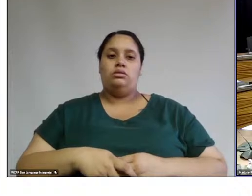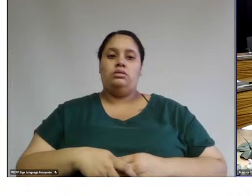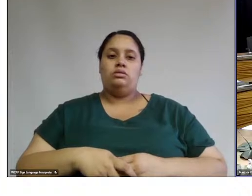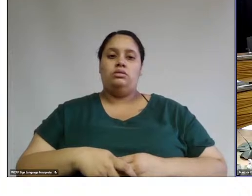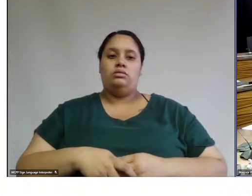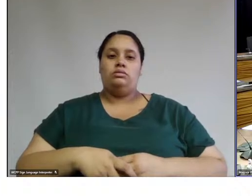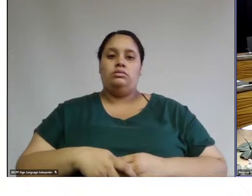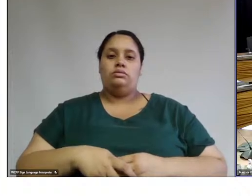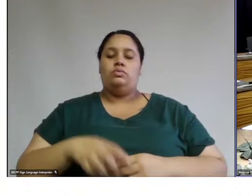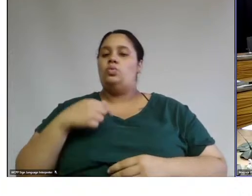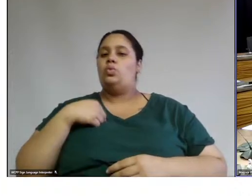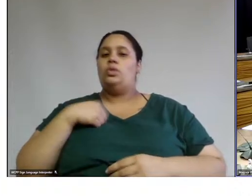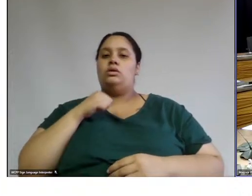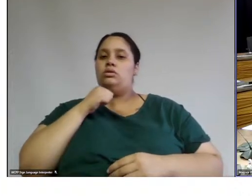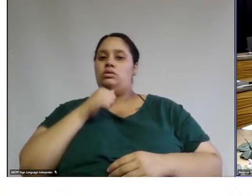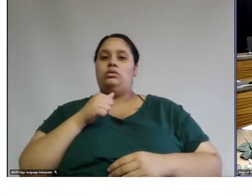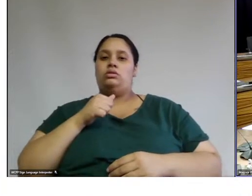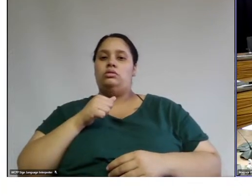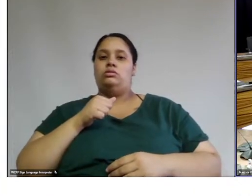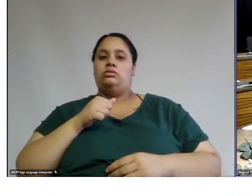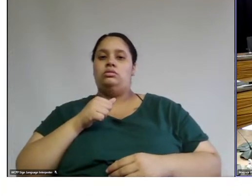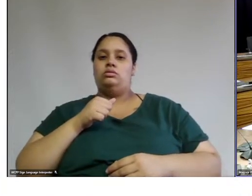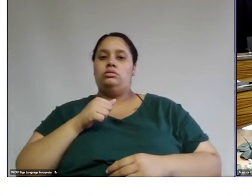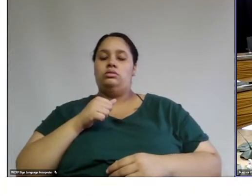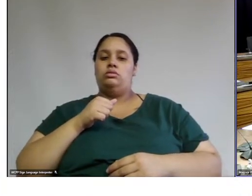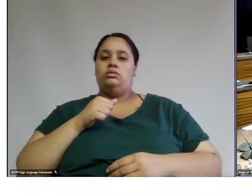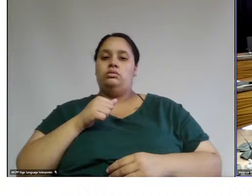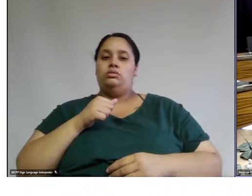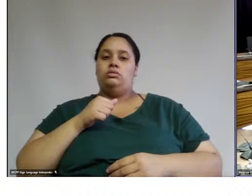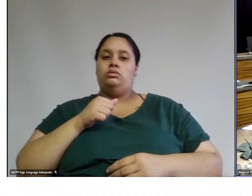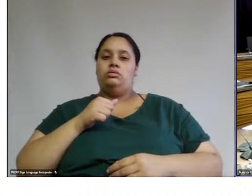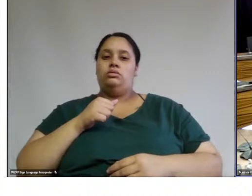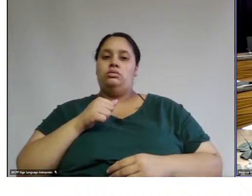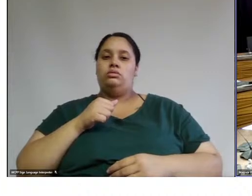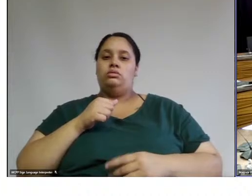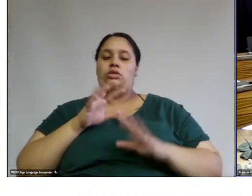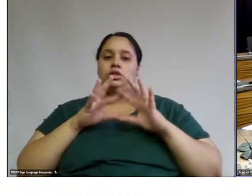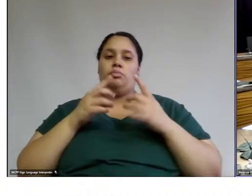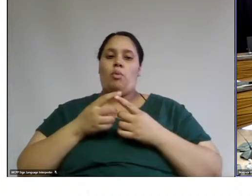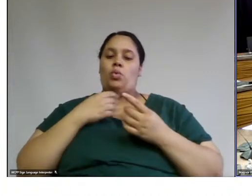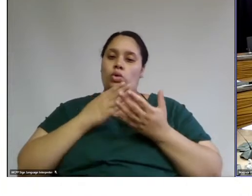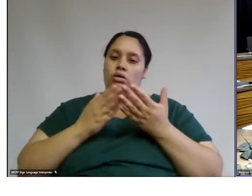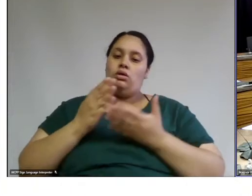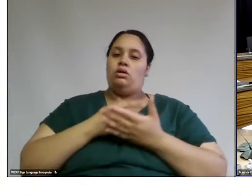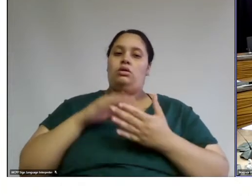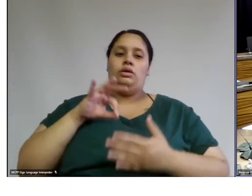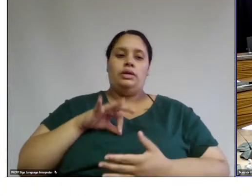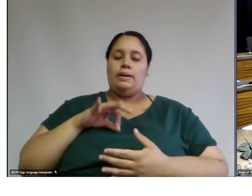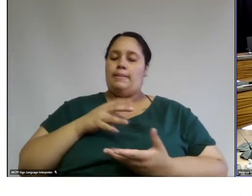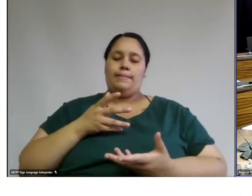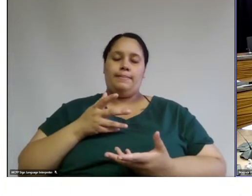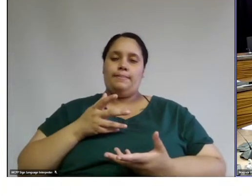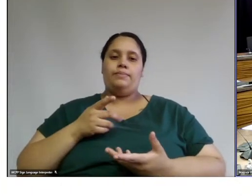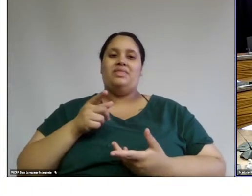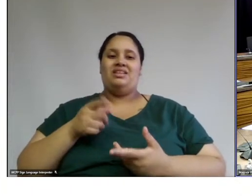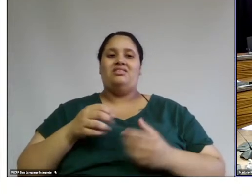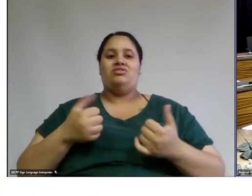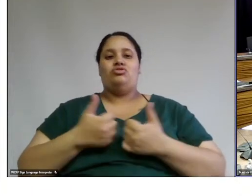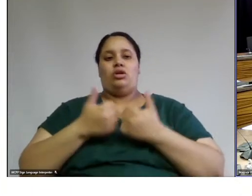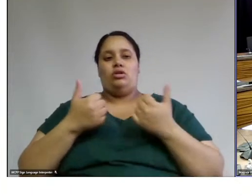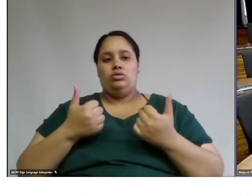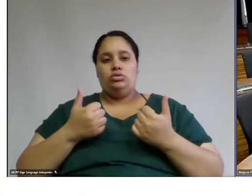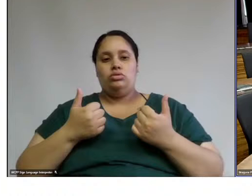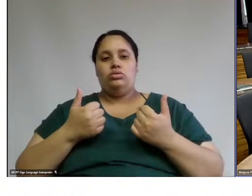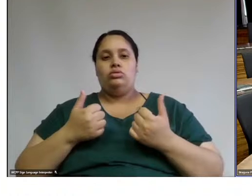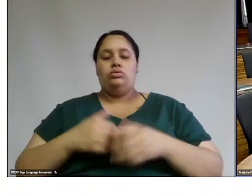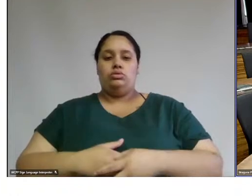funding, and that presents a challenge to the department. For example, as I indicated this morning, that our infrastructure budget is 1.8 million